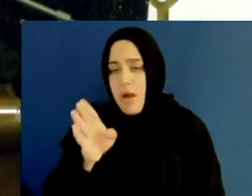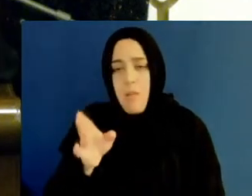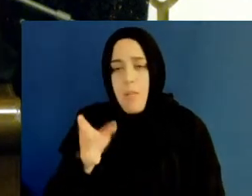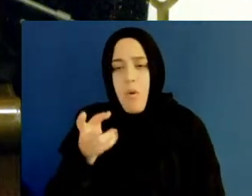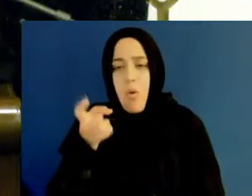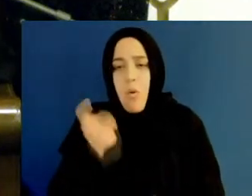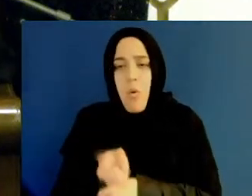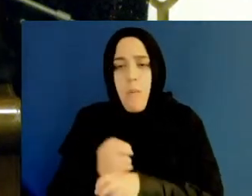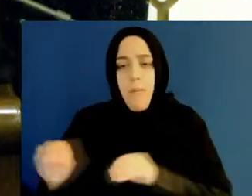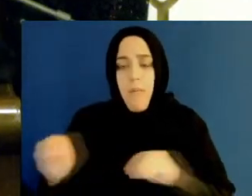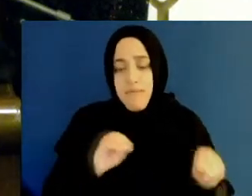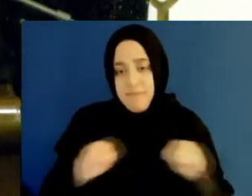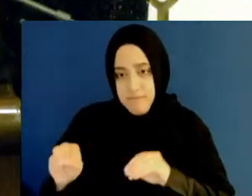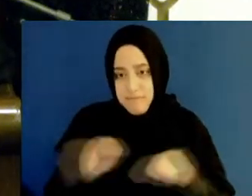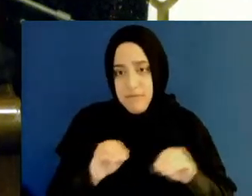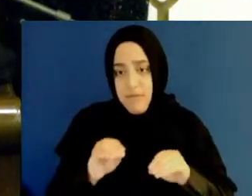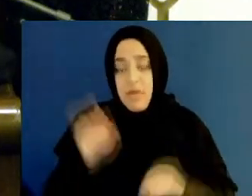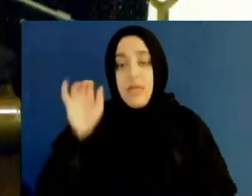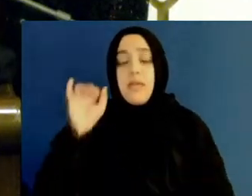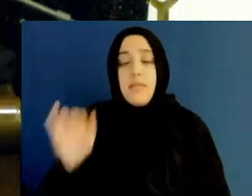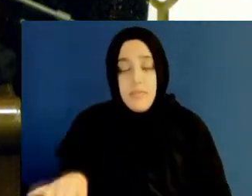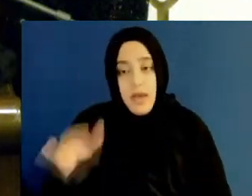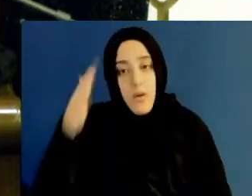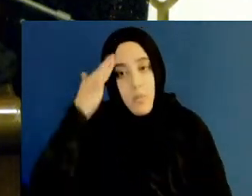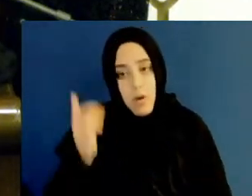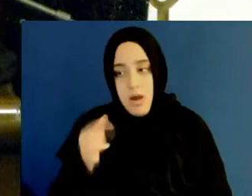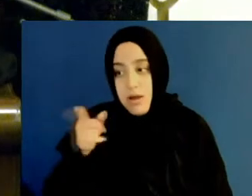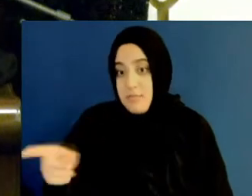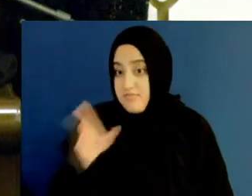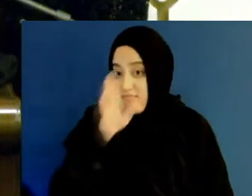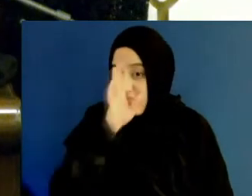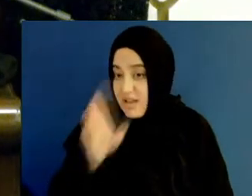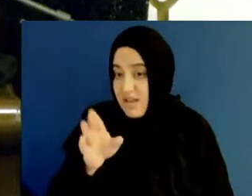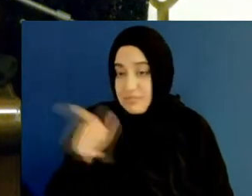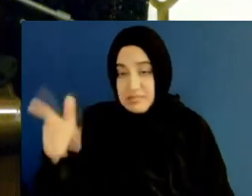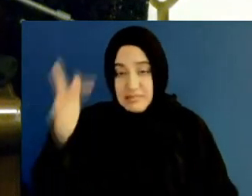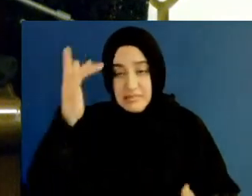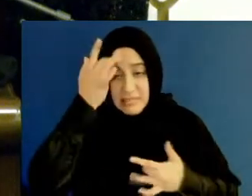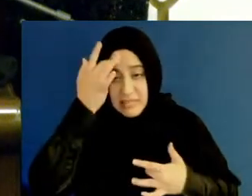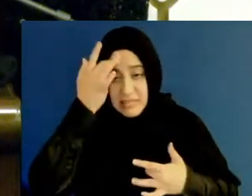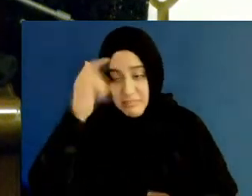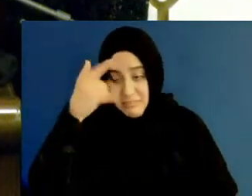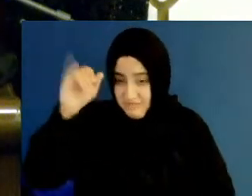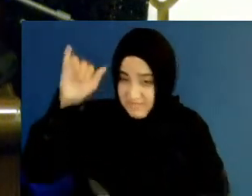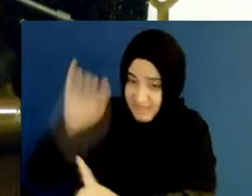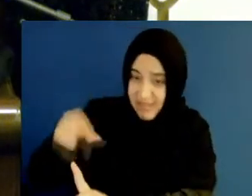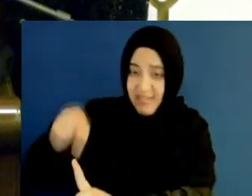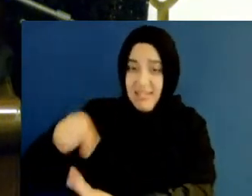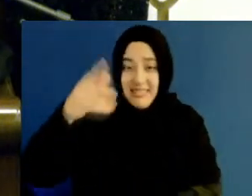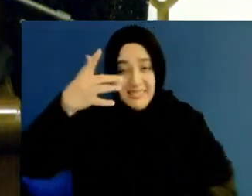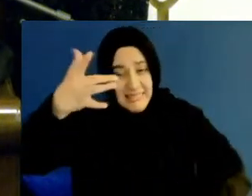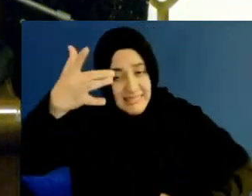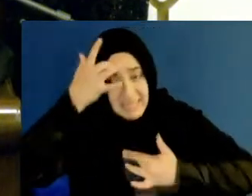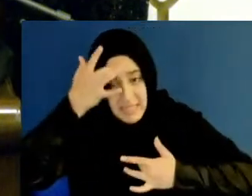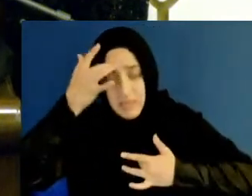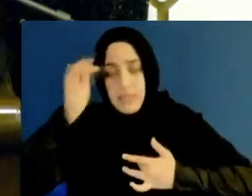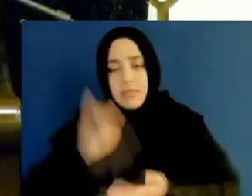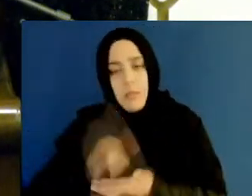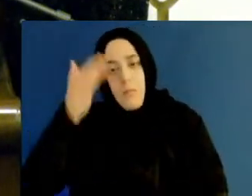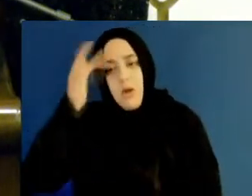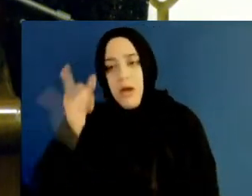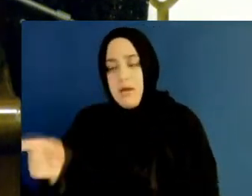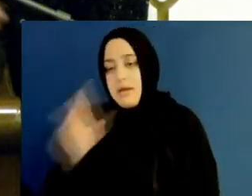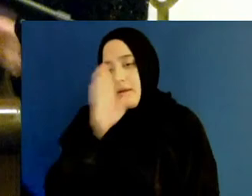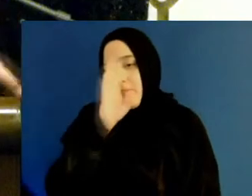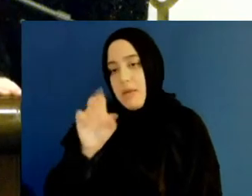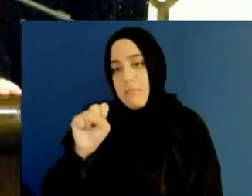And it is for the reason of this sickness that Imam Sajjad was not able to participate in the